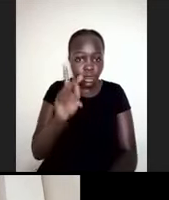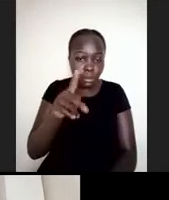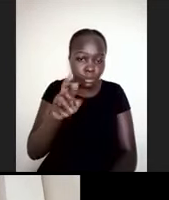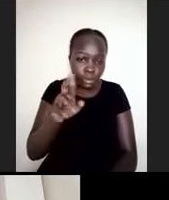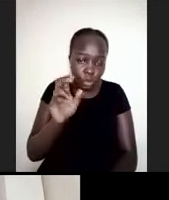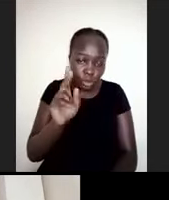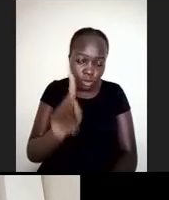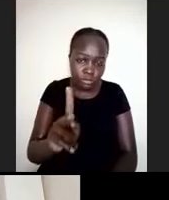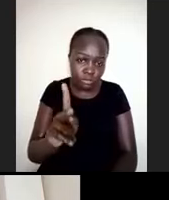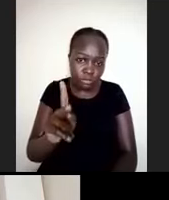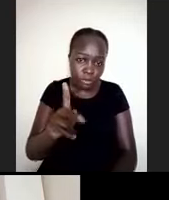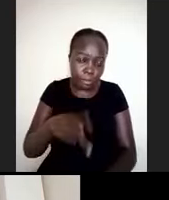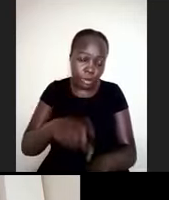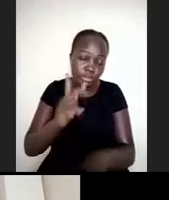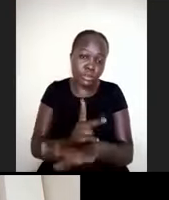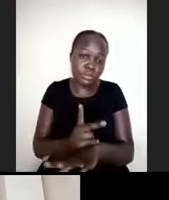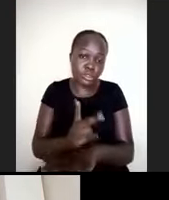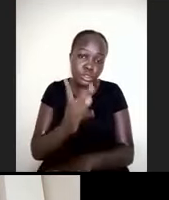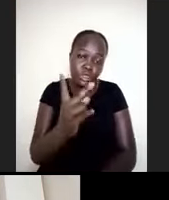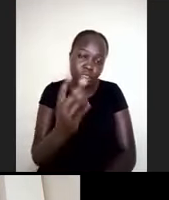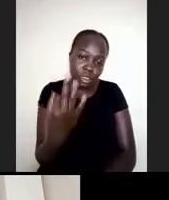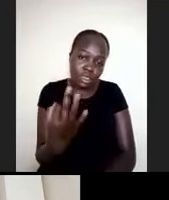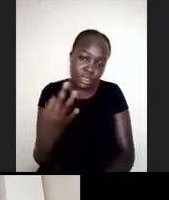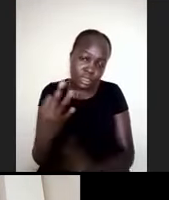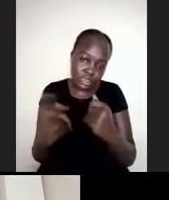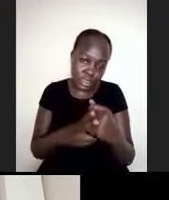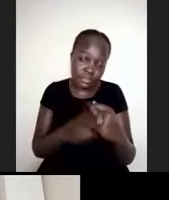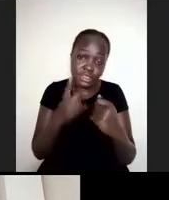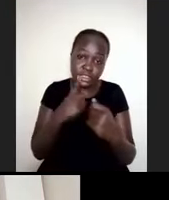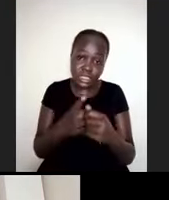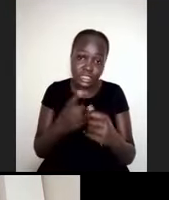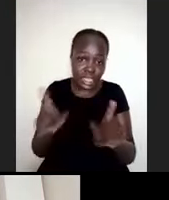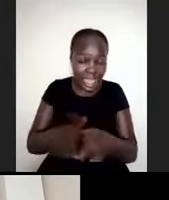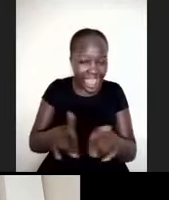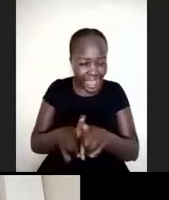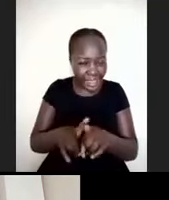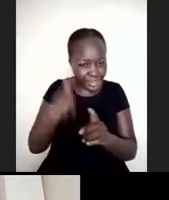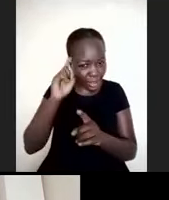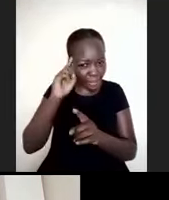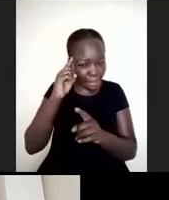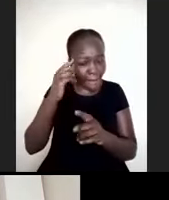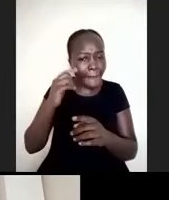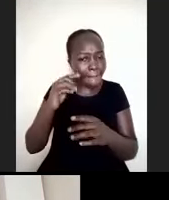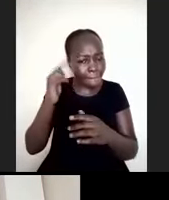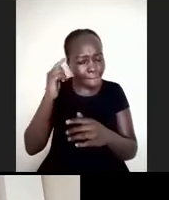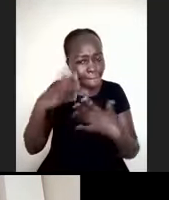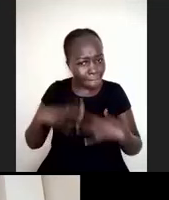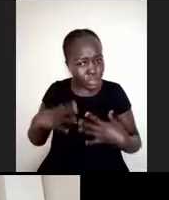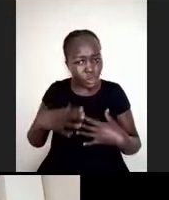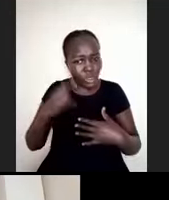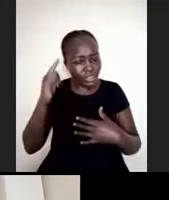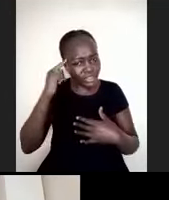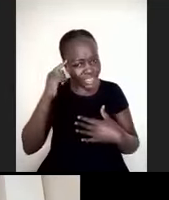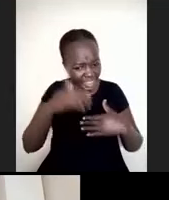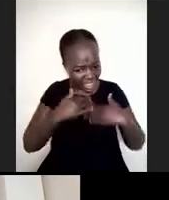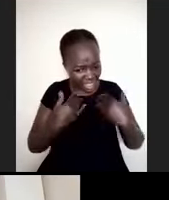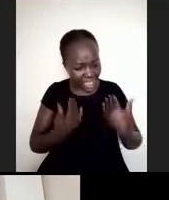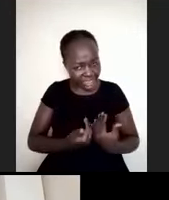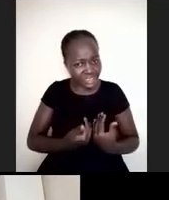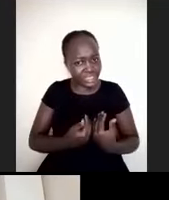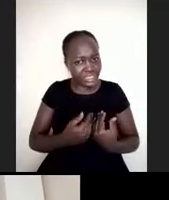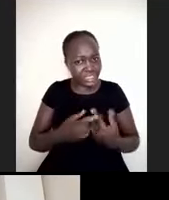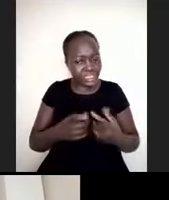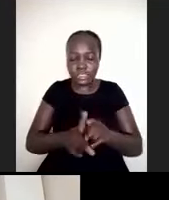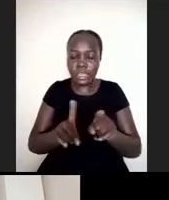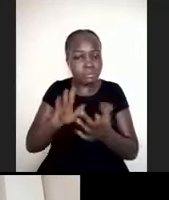Proverbs 23:7 says that as a man thinketh in his heart, so is he. So be careful with